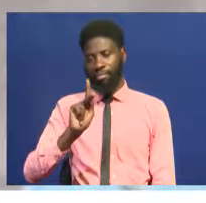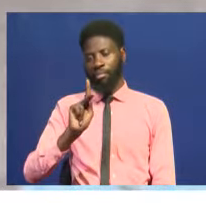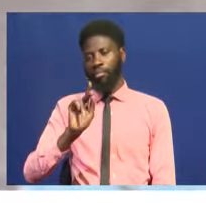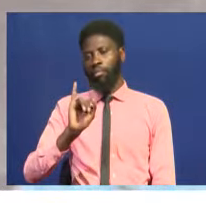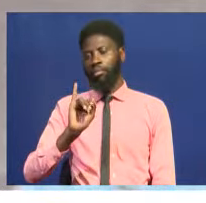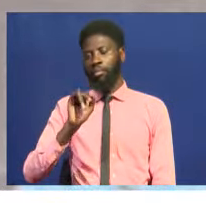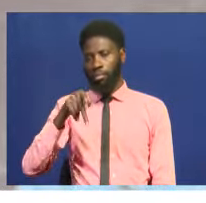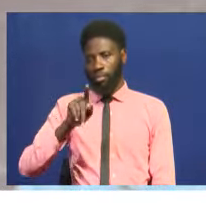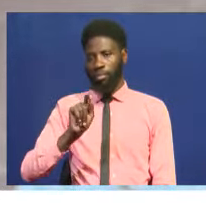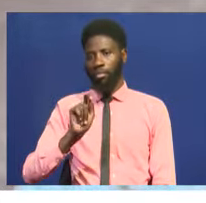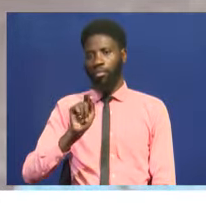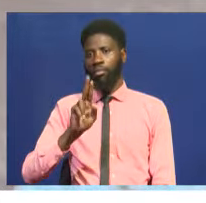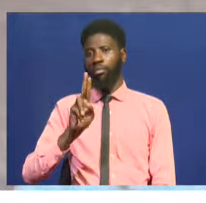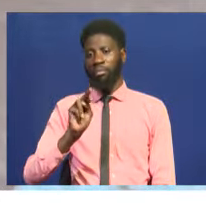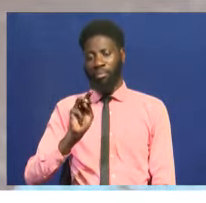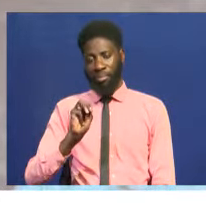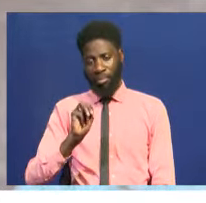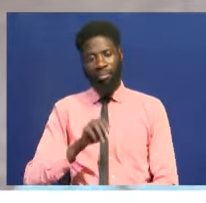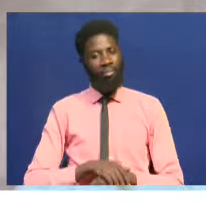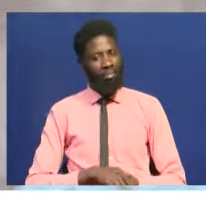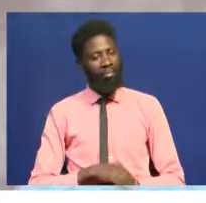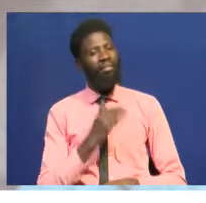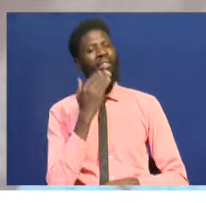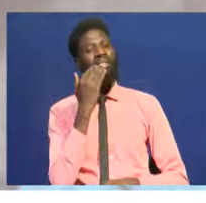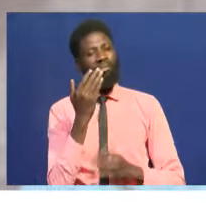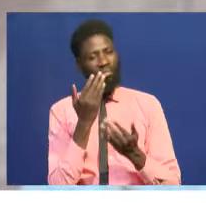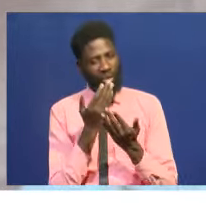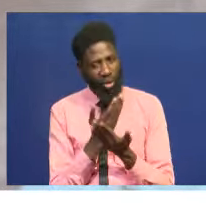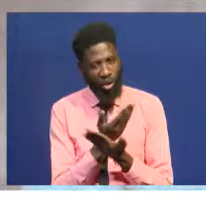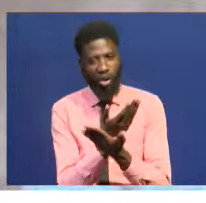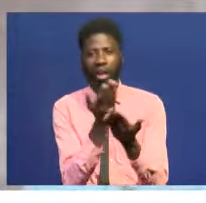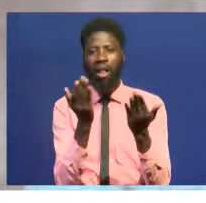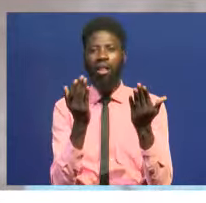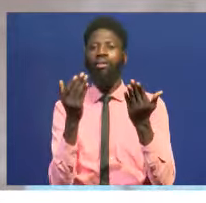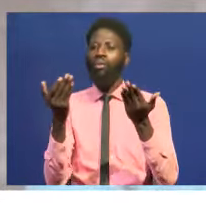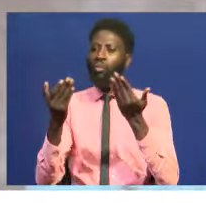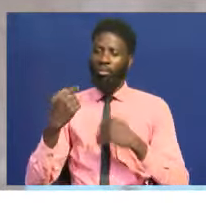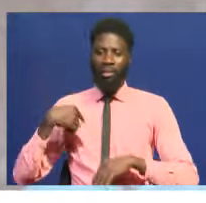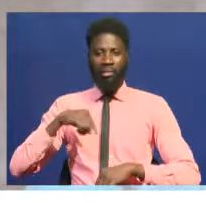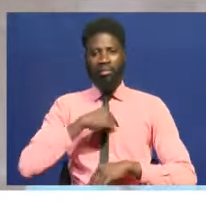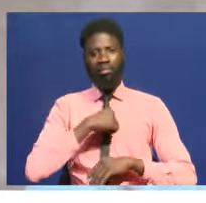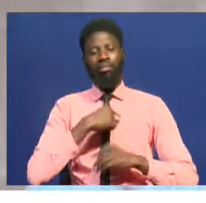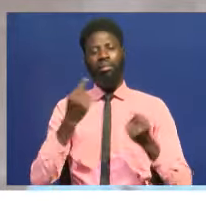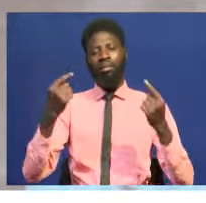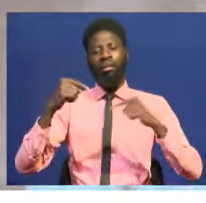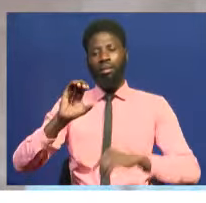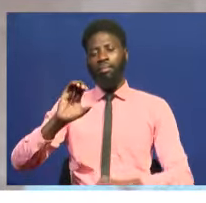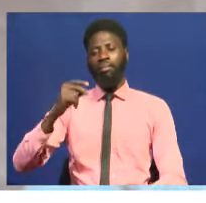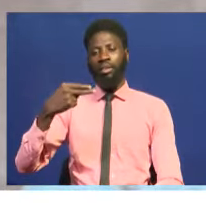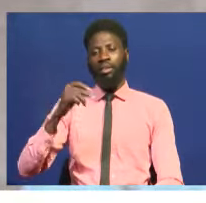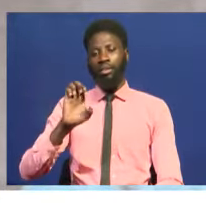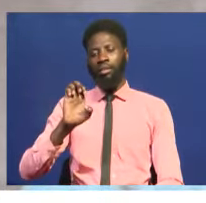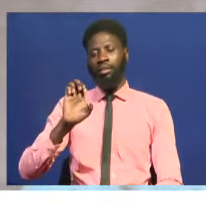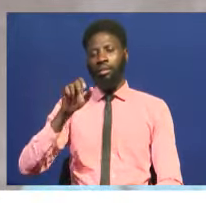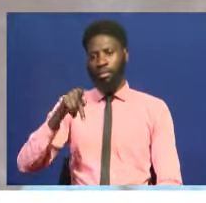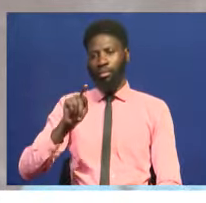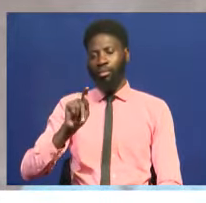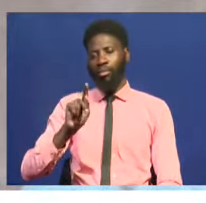So otherwise, asanteni sana kwa kutukaribisha hapa Chepkorio. Poleni tena